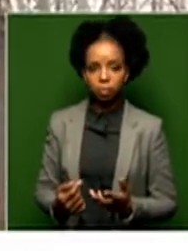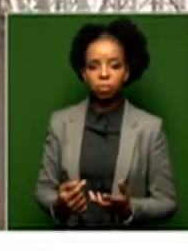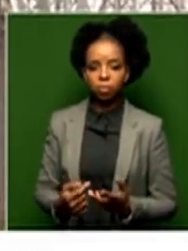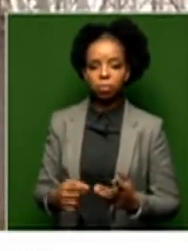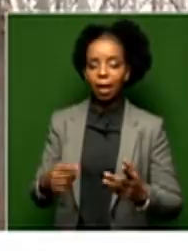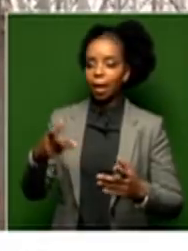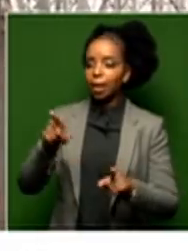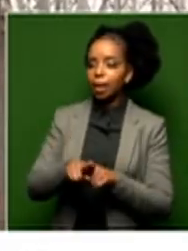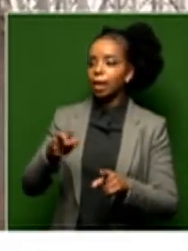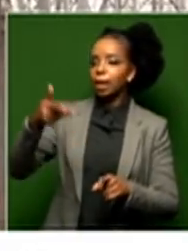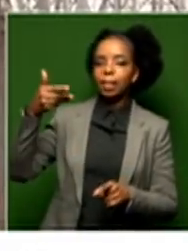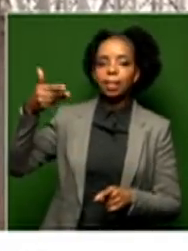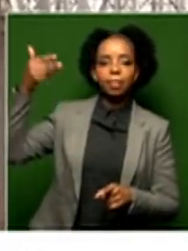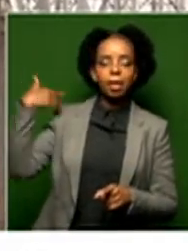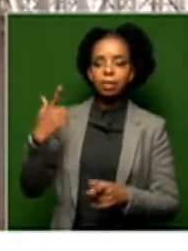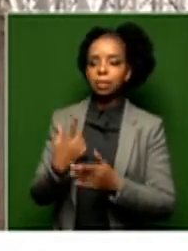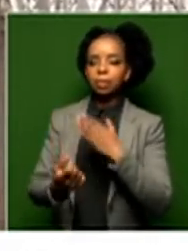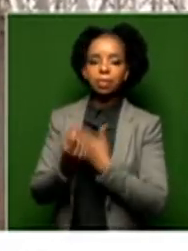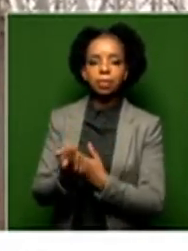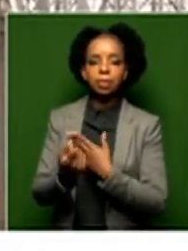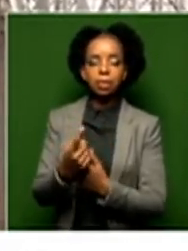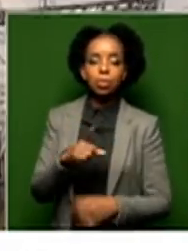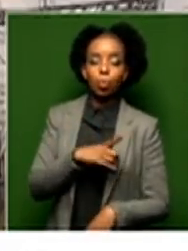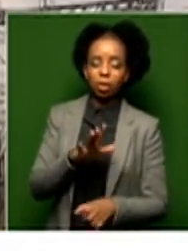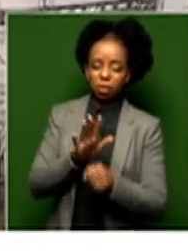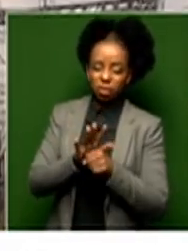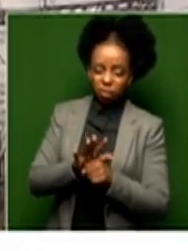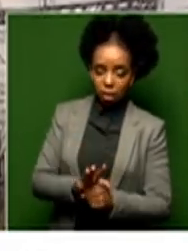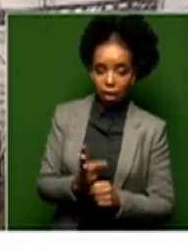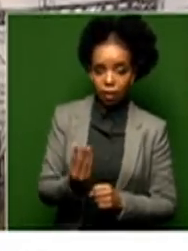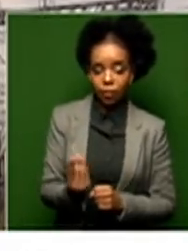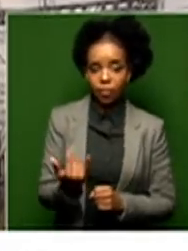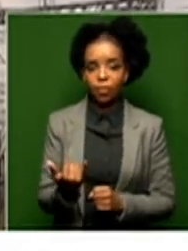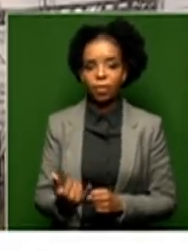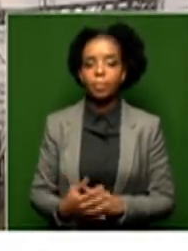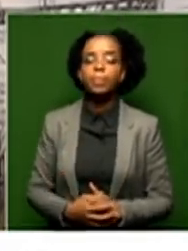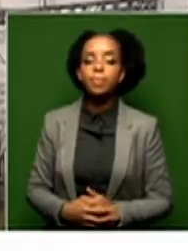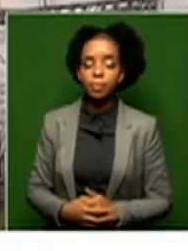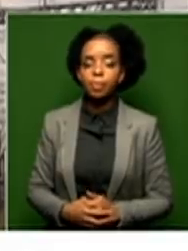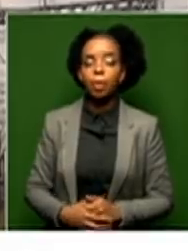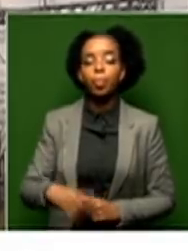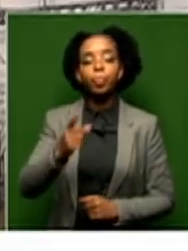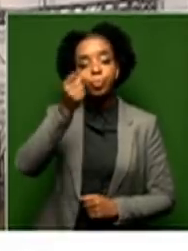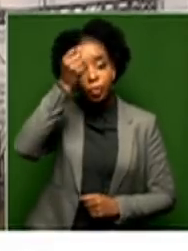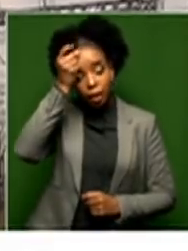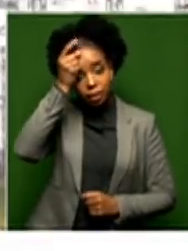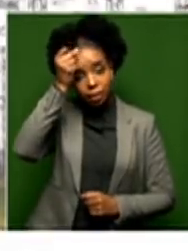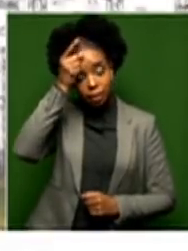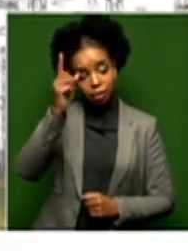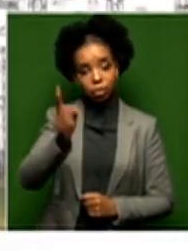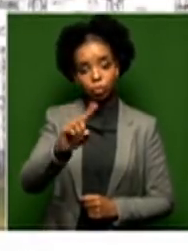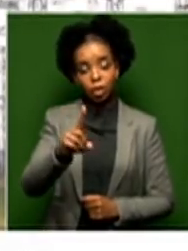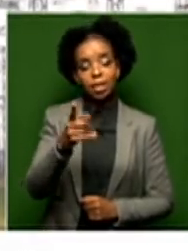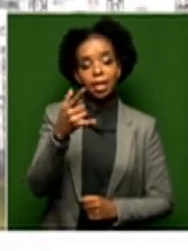past, because it's fiscally constrained. Now, you've got to understand that when you enter into a contract between